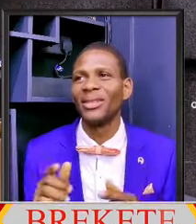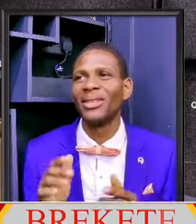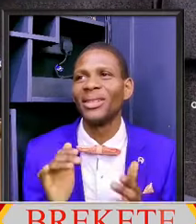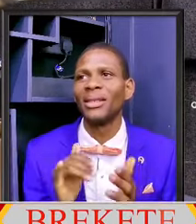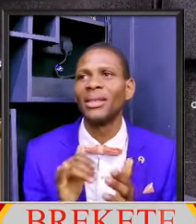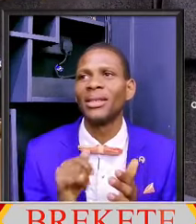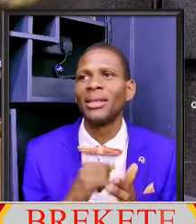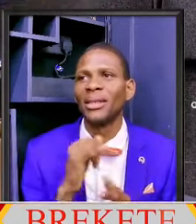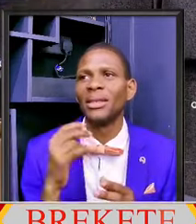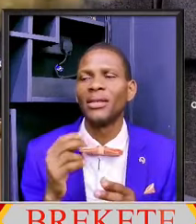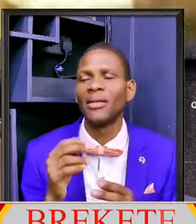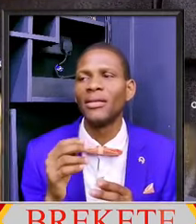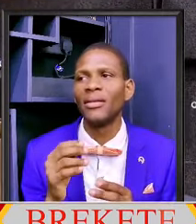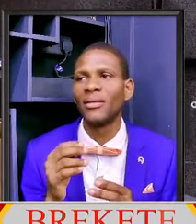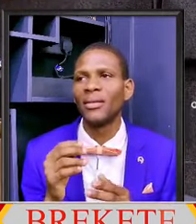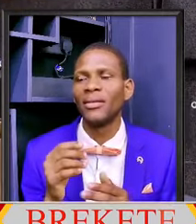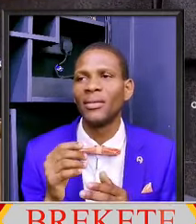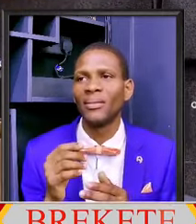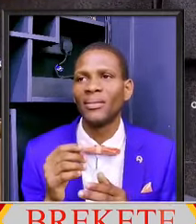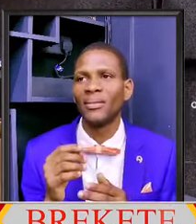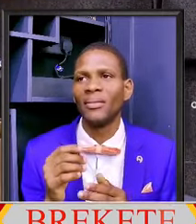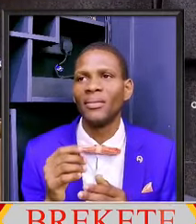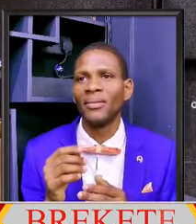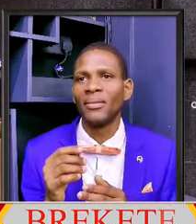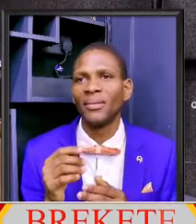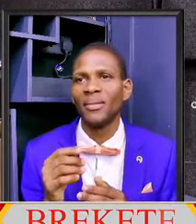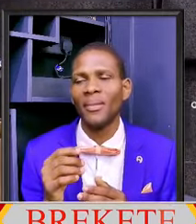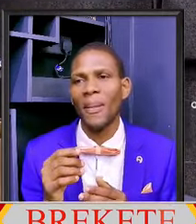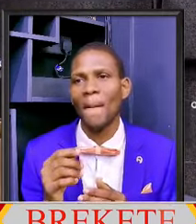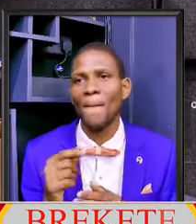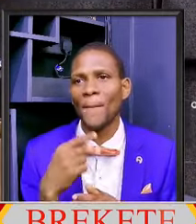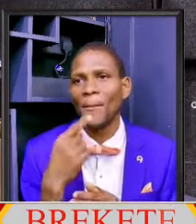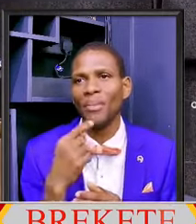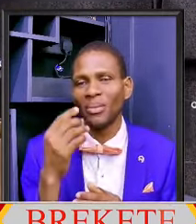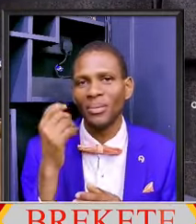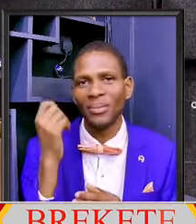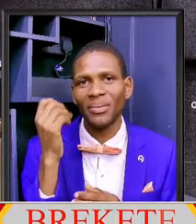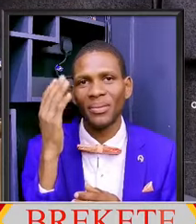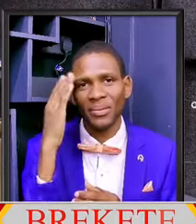That is fish name for Nupe language. Mm.